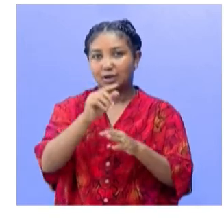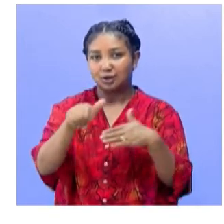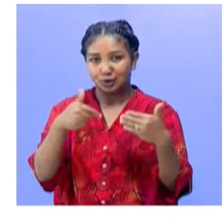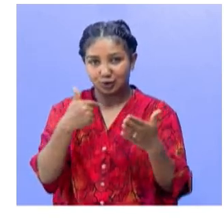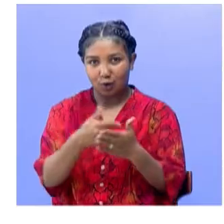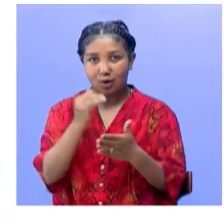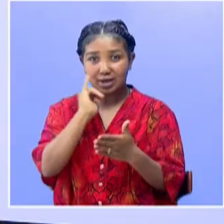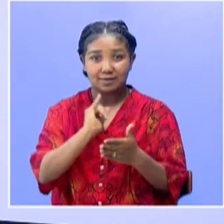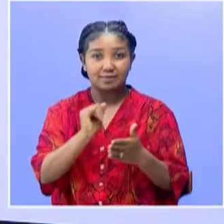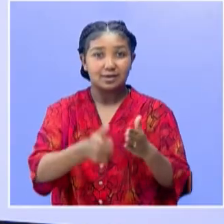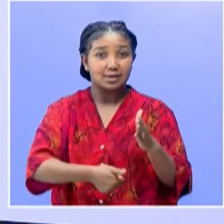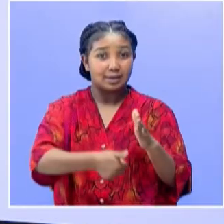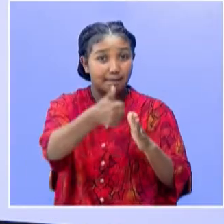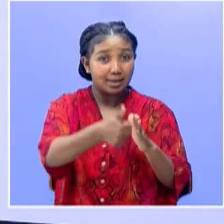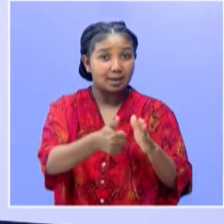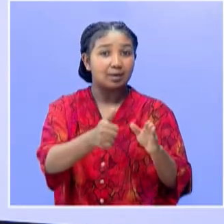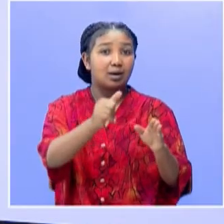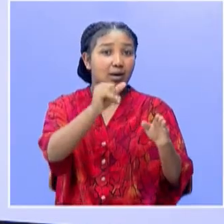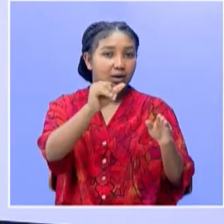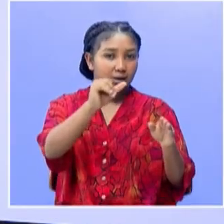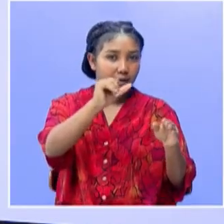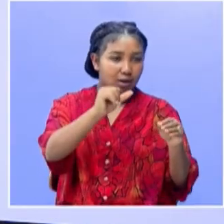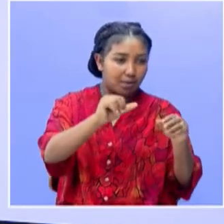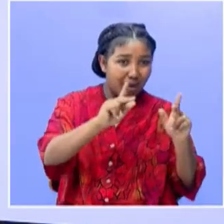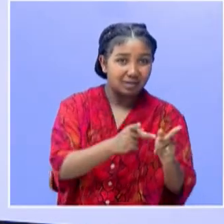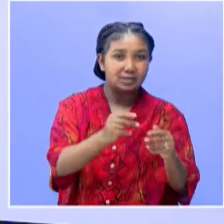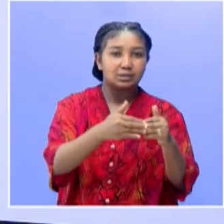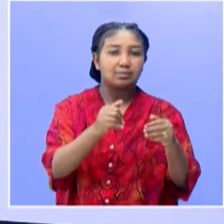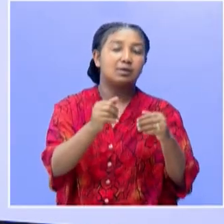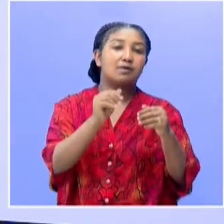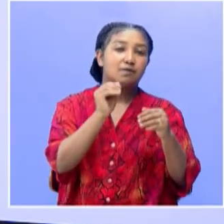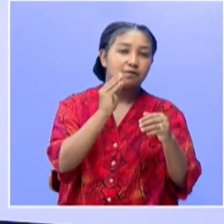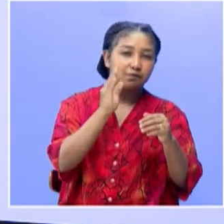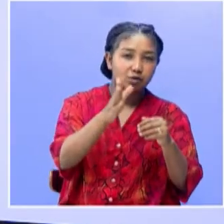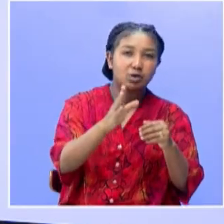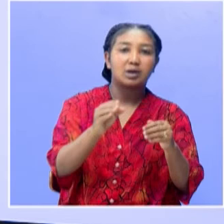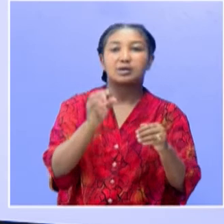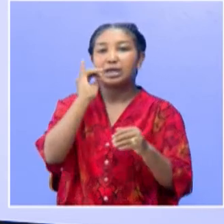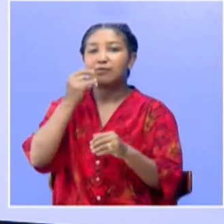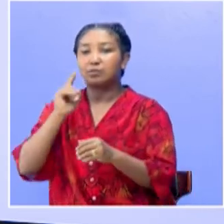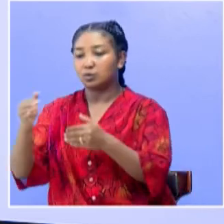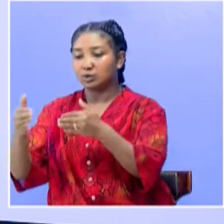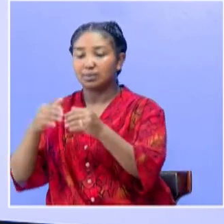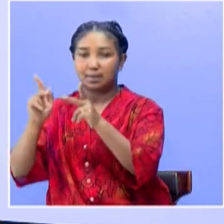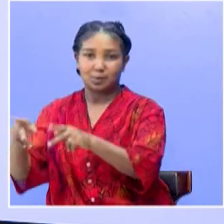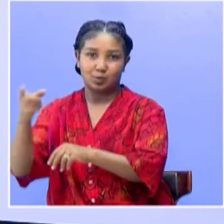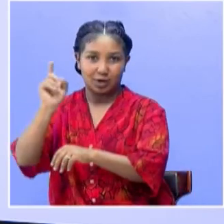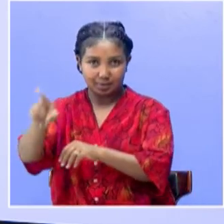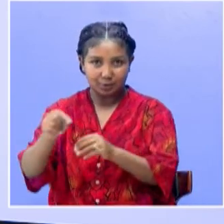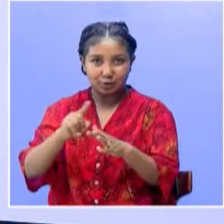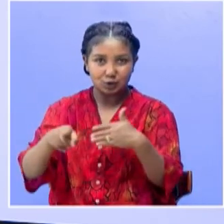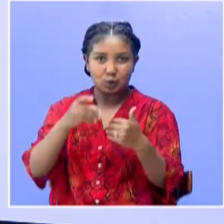So, if the main clause is simple future, obviously, the if clause is what? Simple present. Very good.